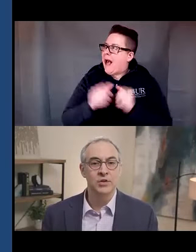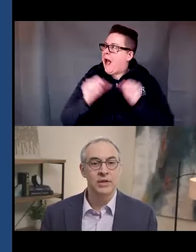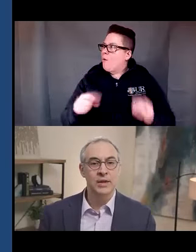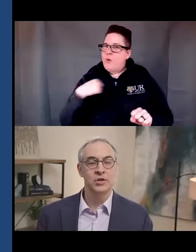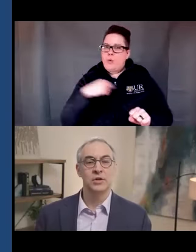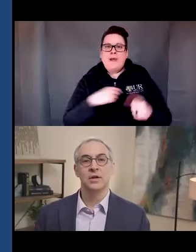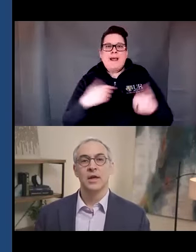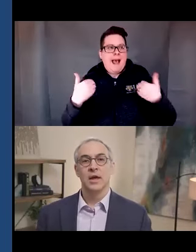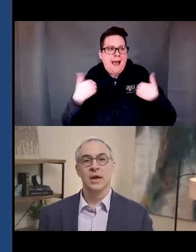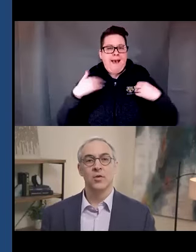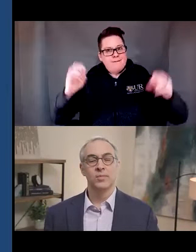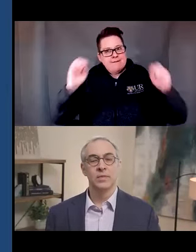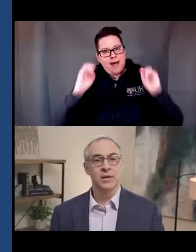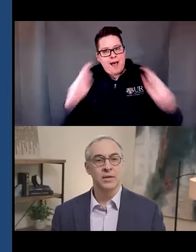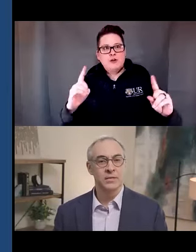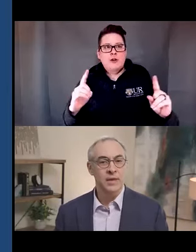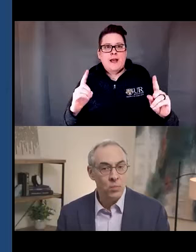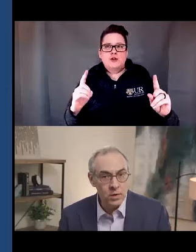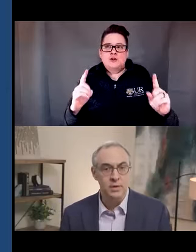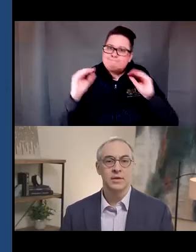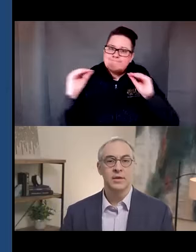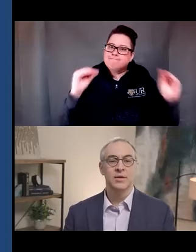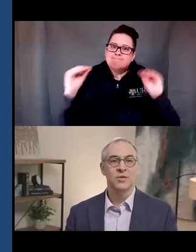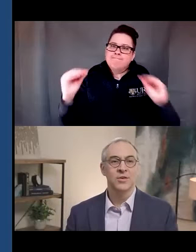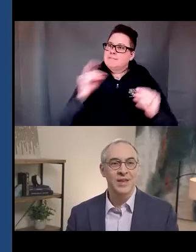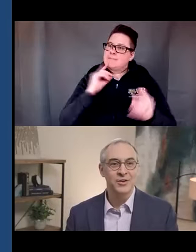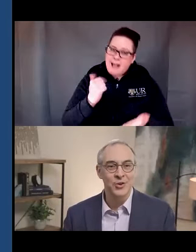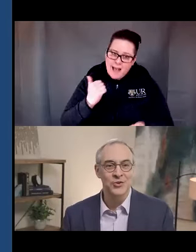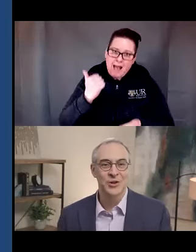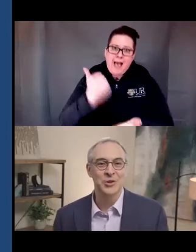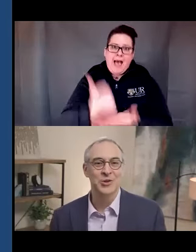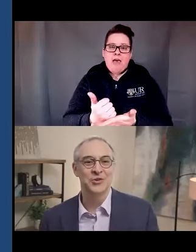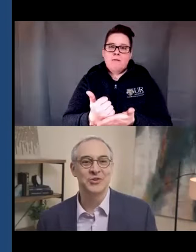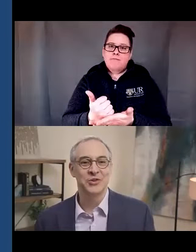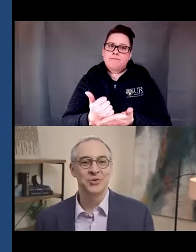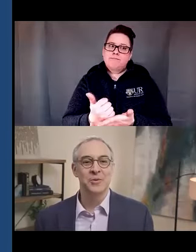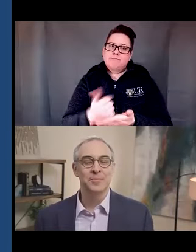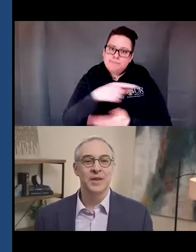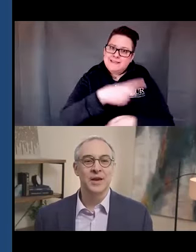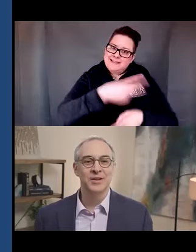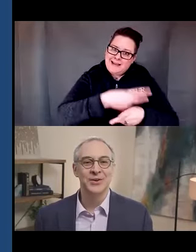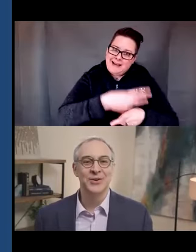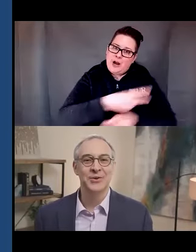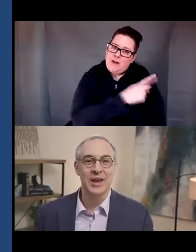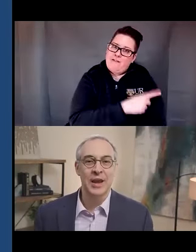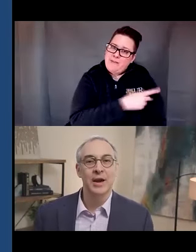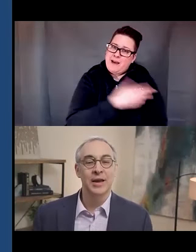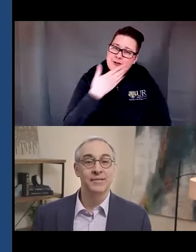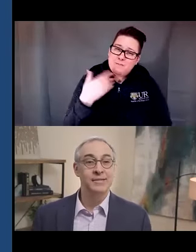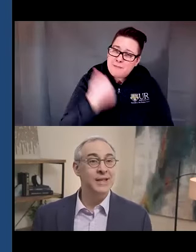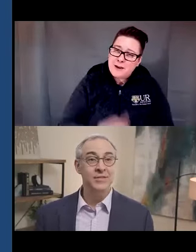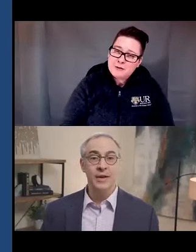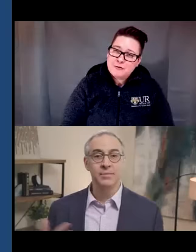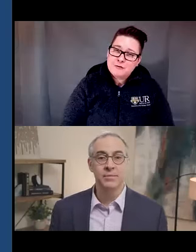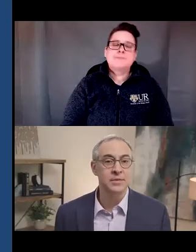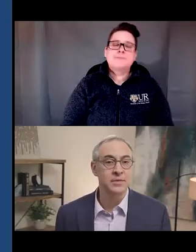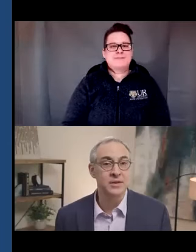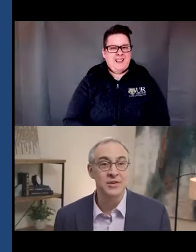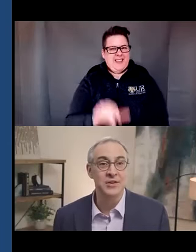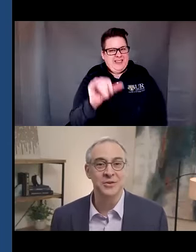have education that would get closer and closer to clinical care? And that's kind